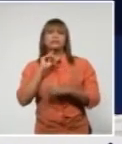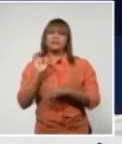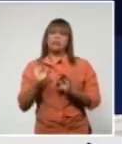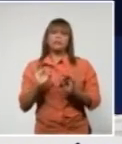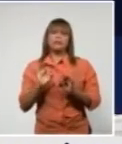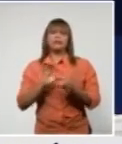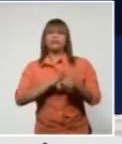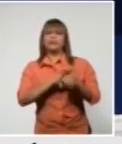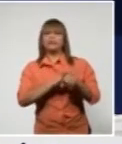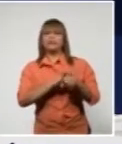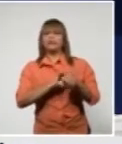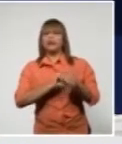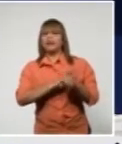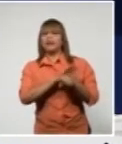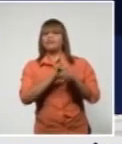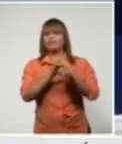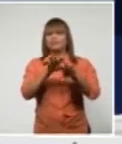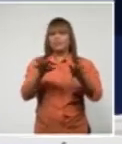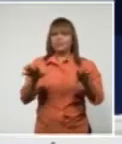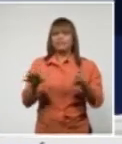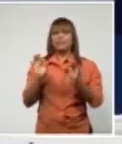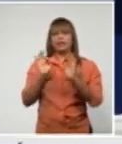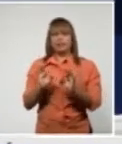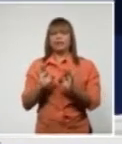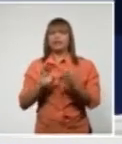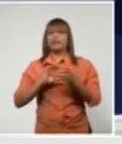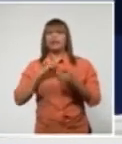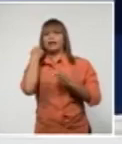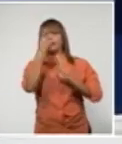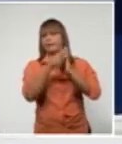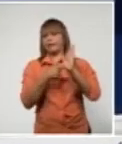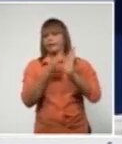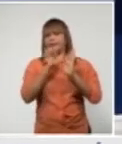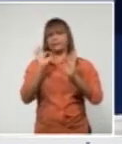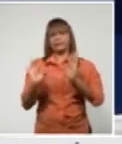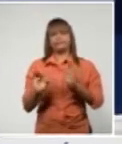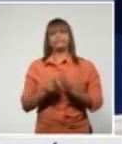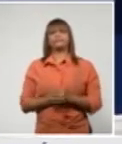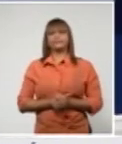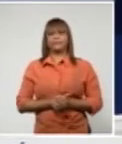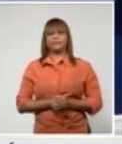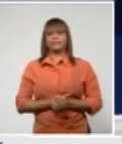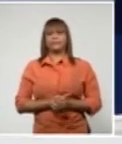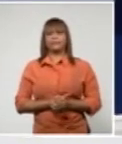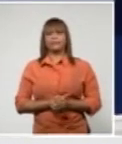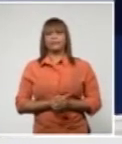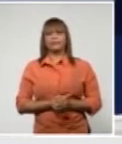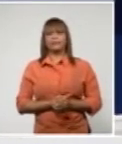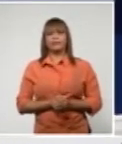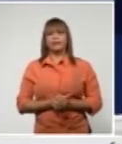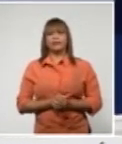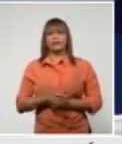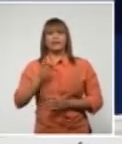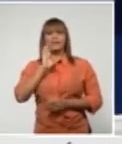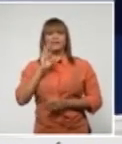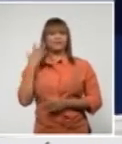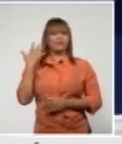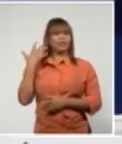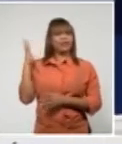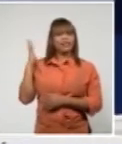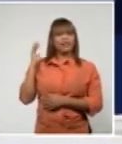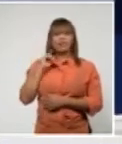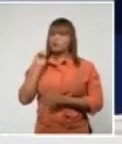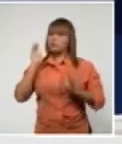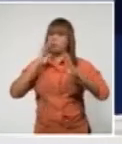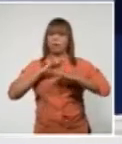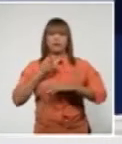15 days. By age group, 10 positive cases diagnosed yesterday are under the